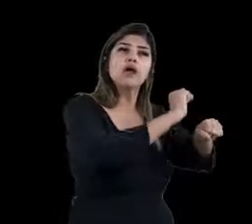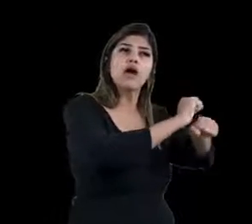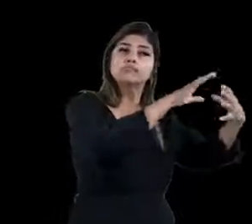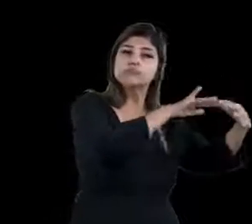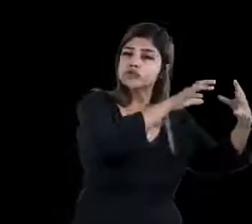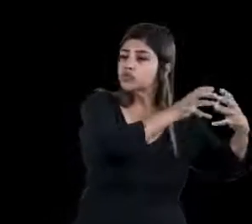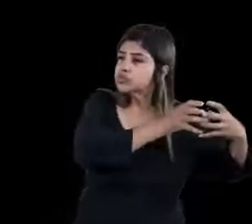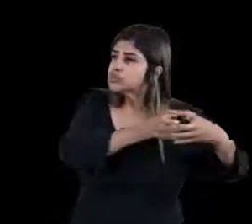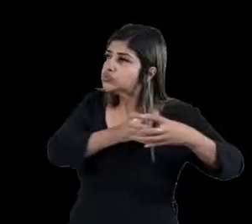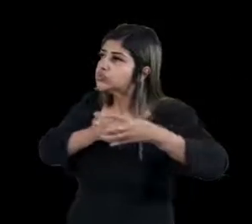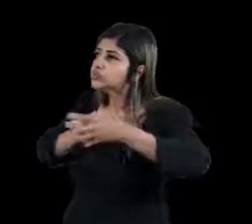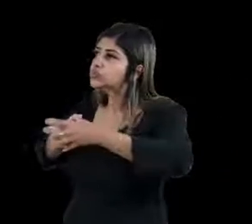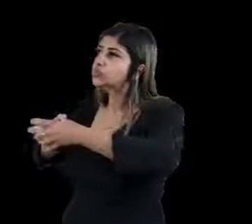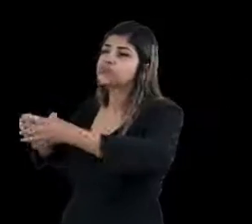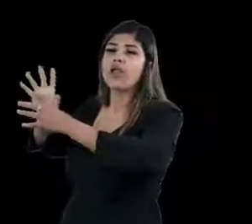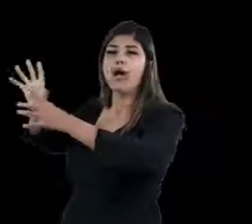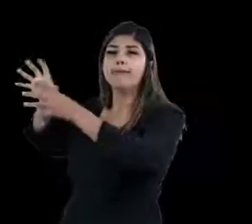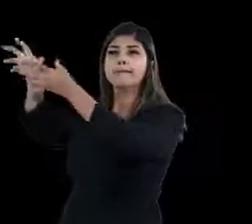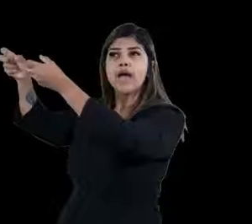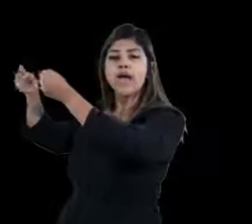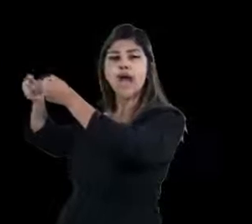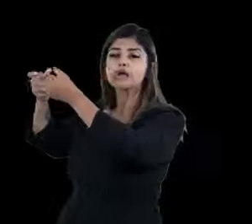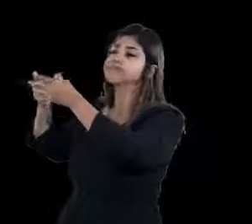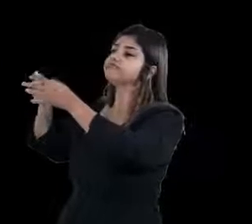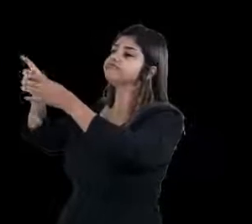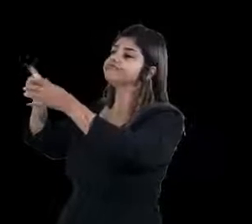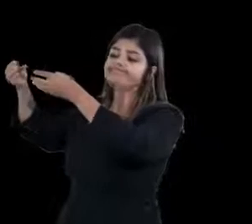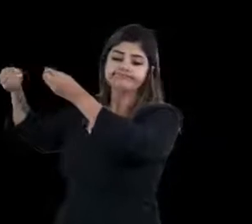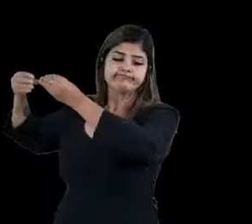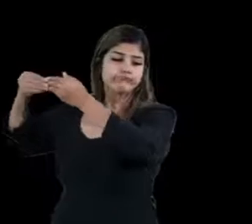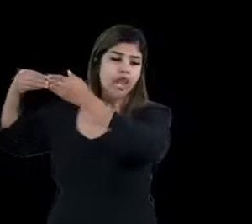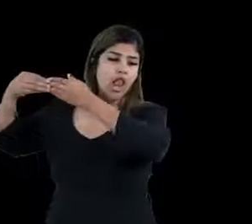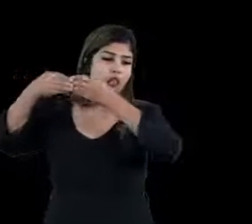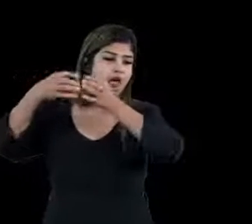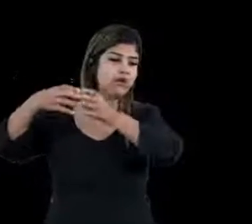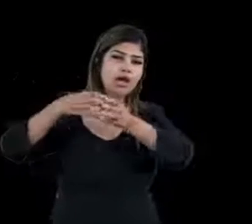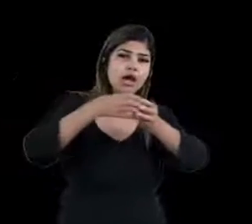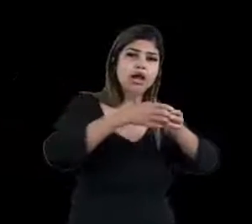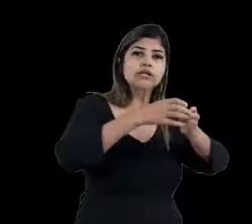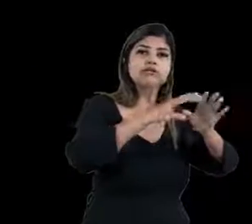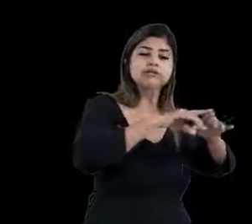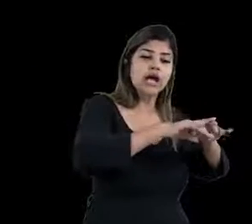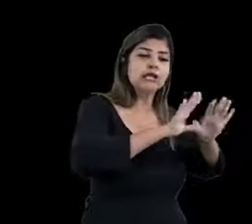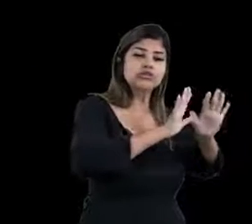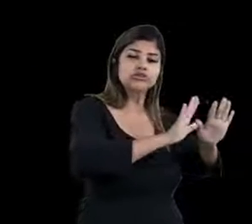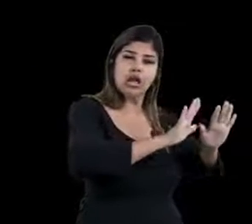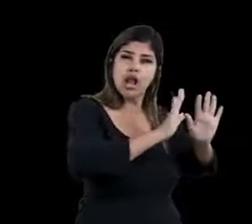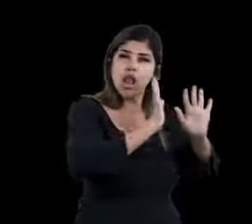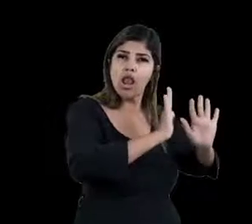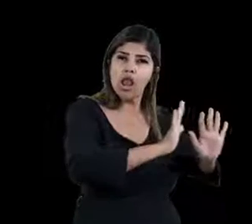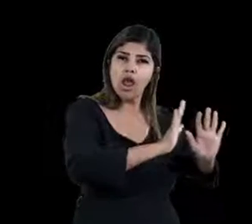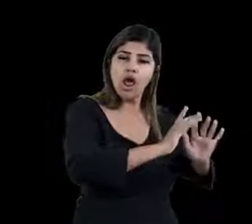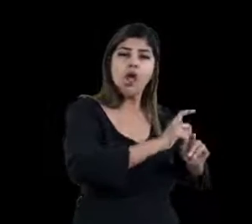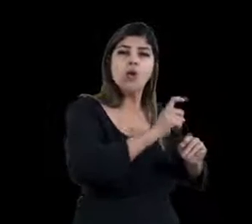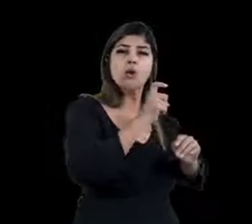Then we returned to the kitchen to get the cup with ice inside, and we took it to the classroom for the ice to melt down,